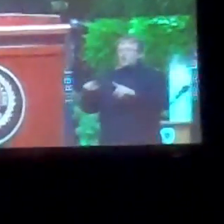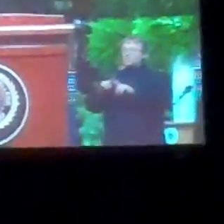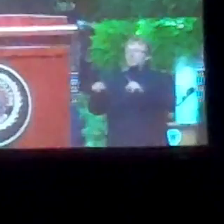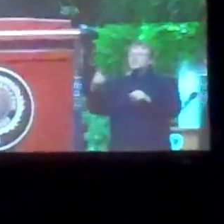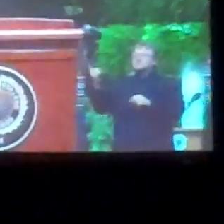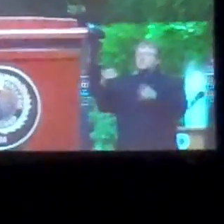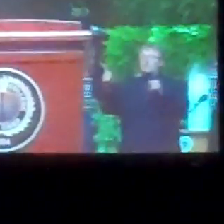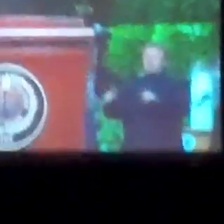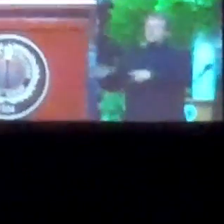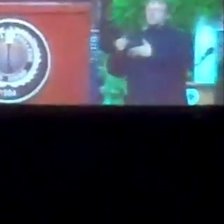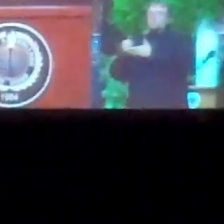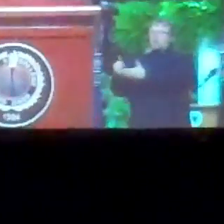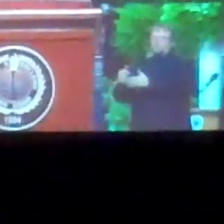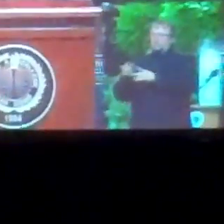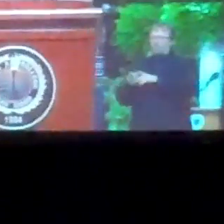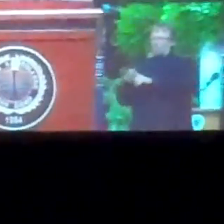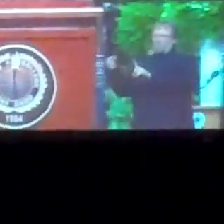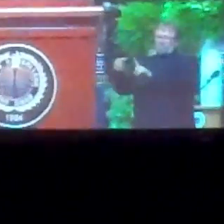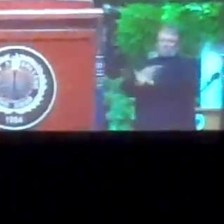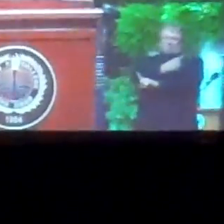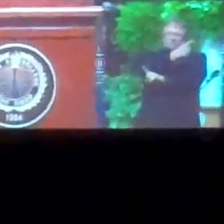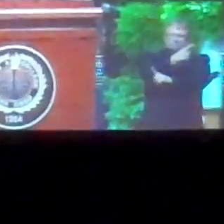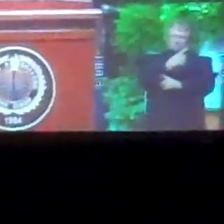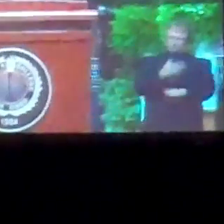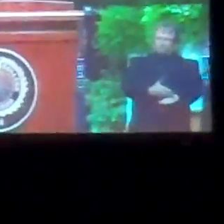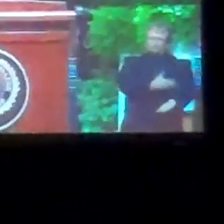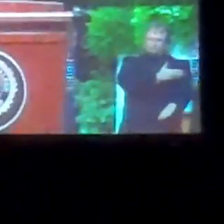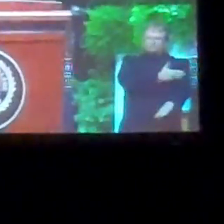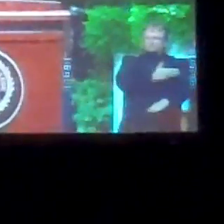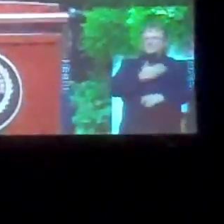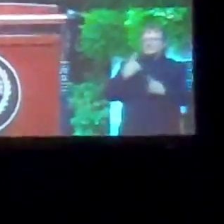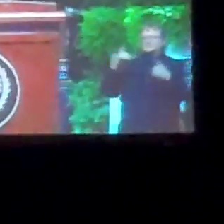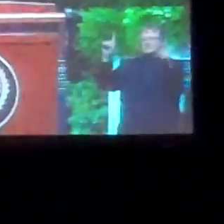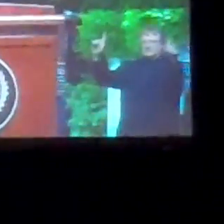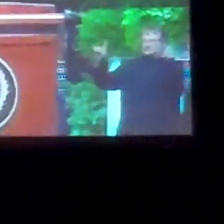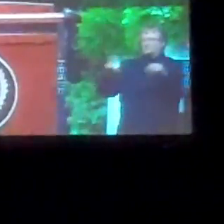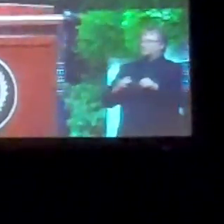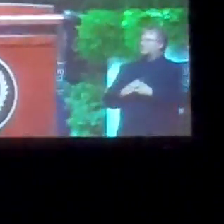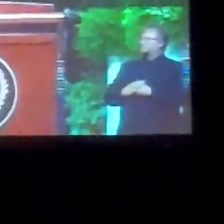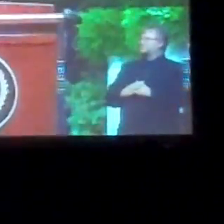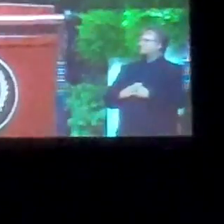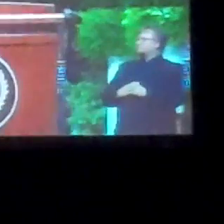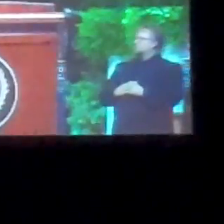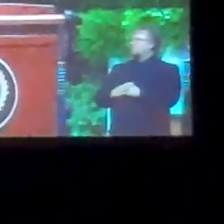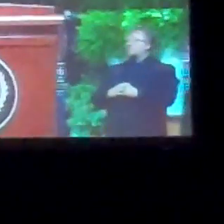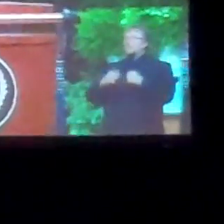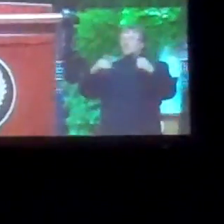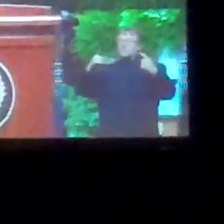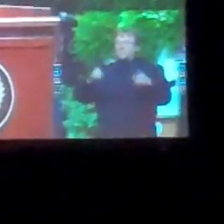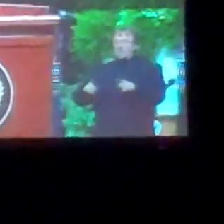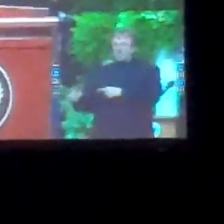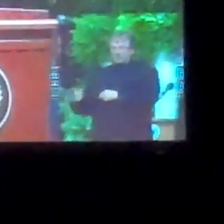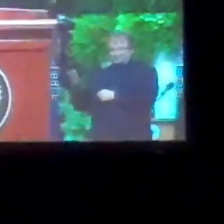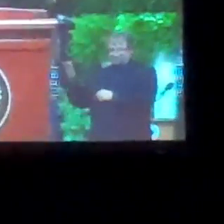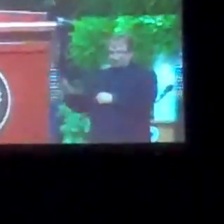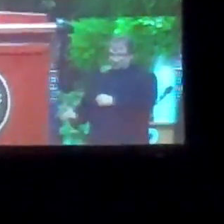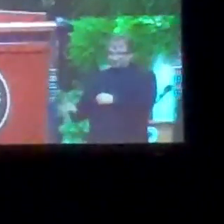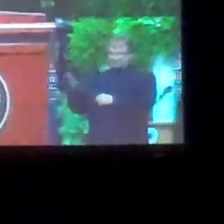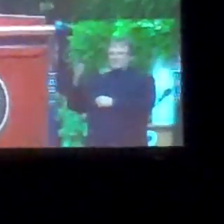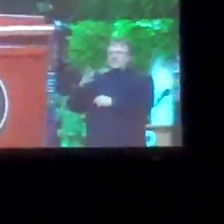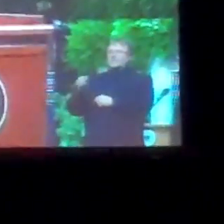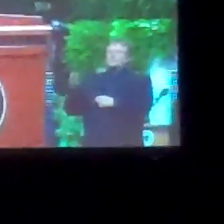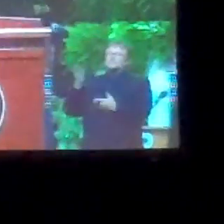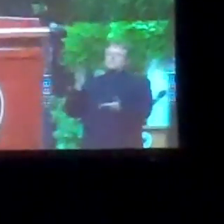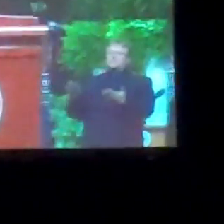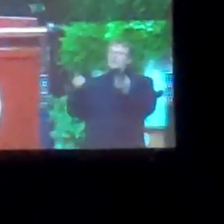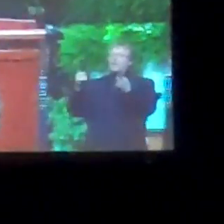to help her change her course and to help her succeed. What happened to Aubrey, and